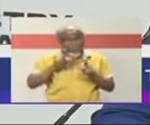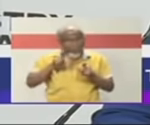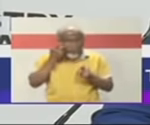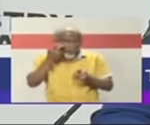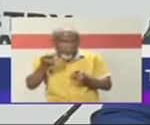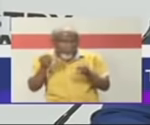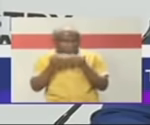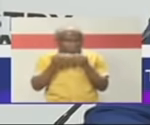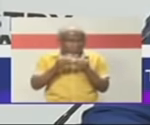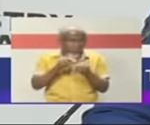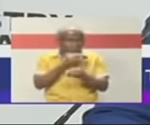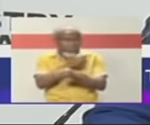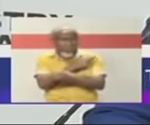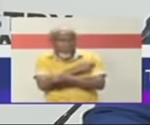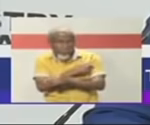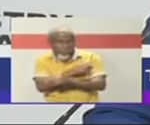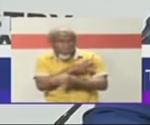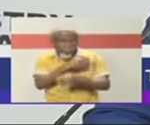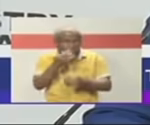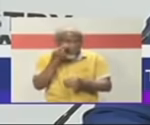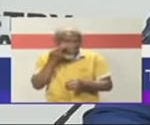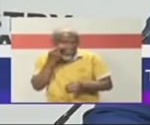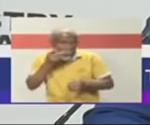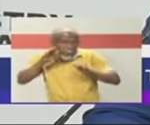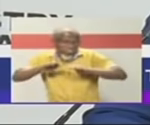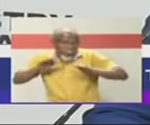note pediatric cases being admitted.